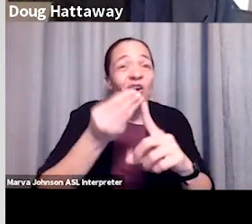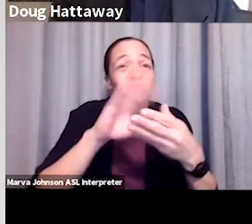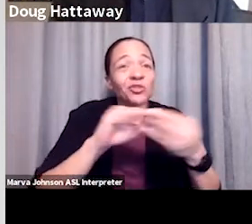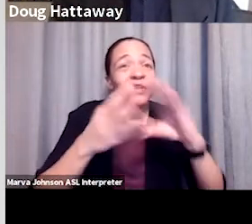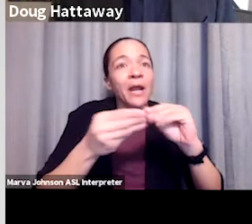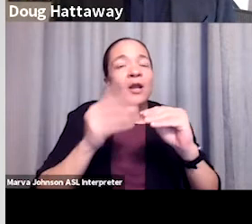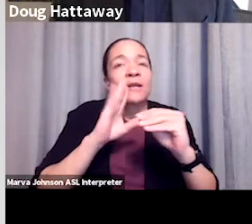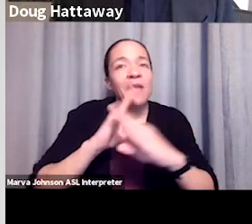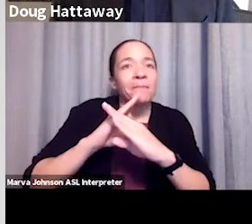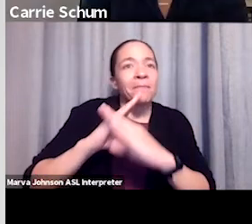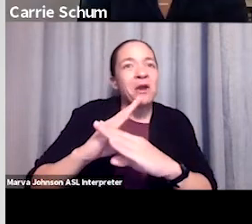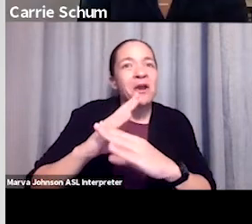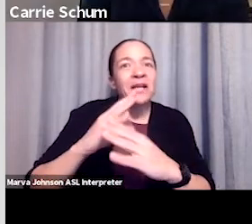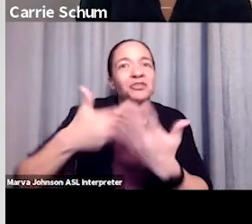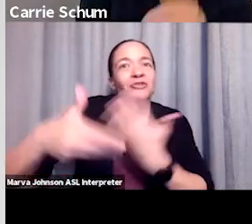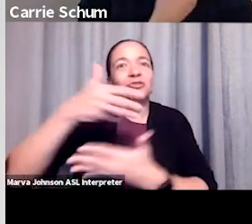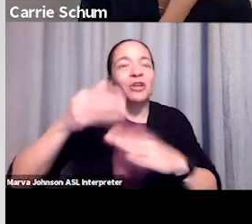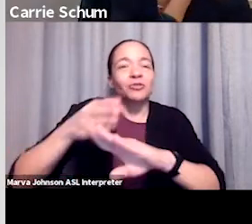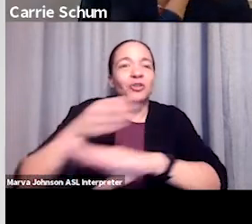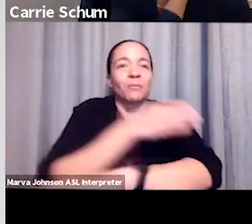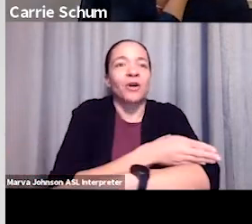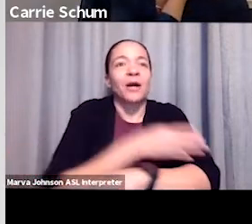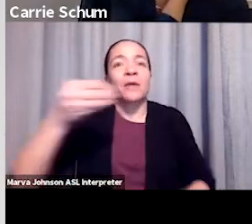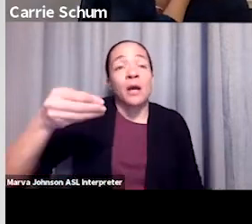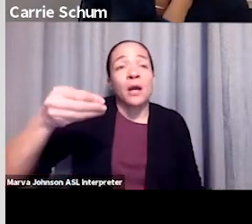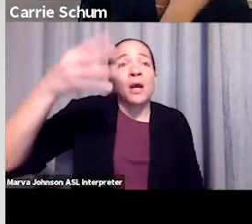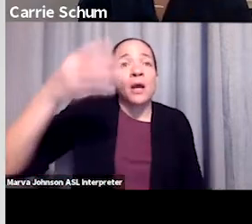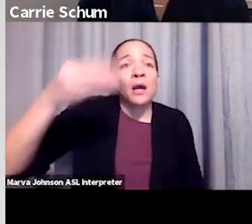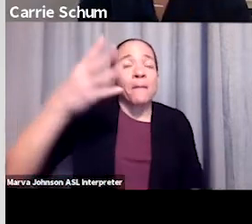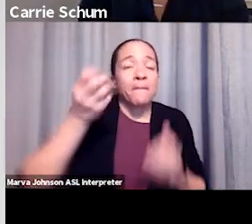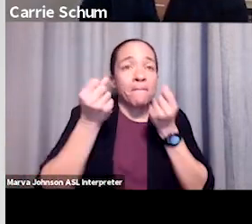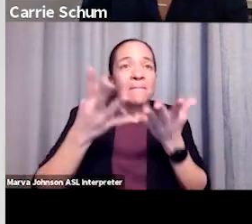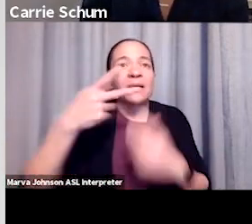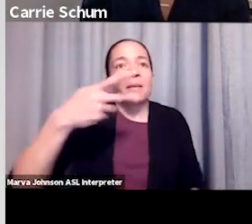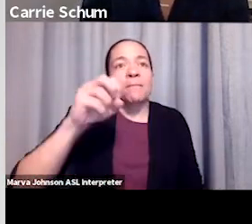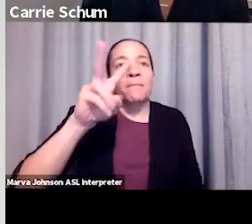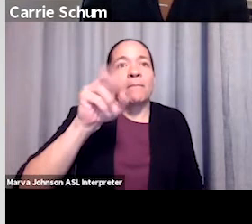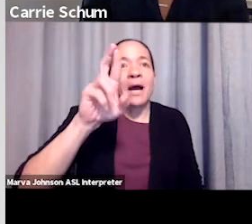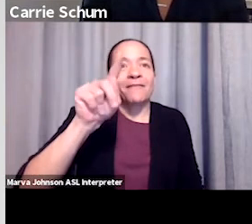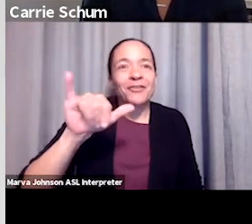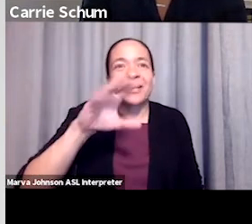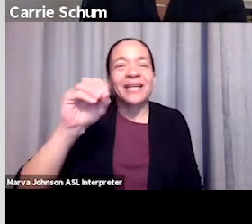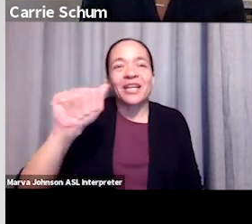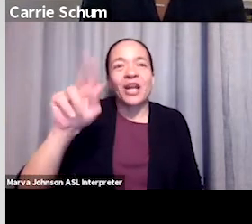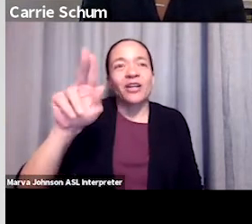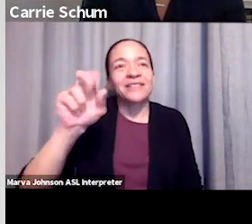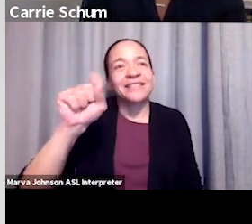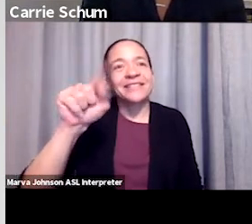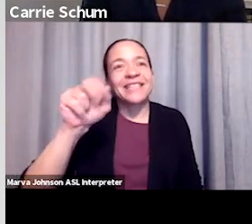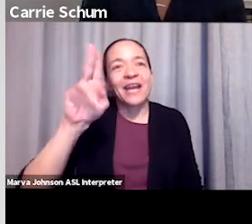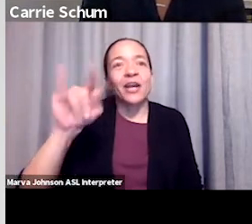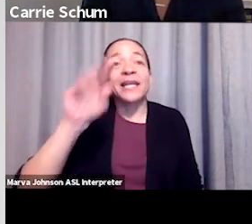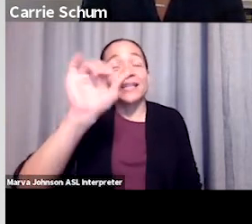progress. Yeah, and there's a number in here about poverty and austerity, and we actually have an example coming up later where we actually do have